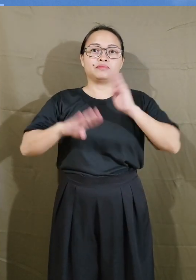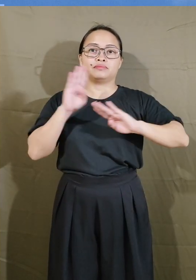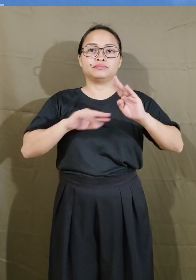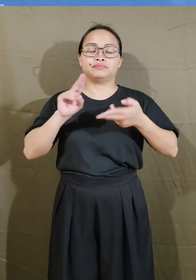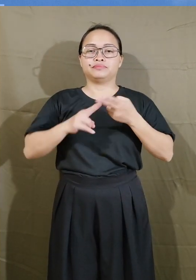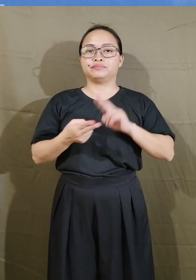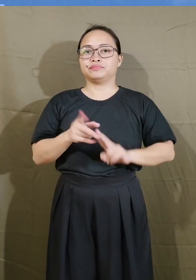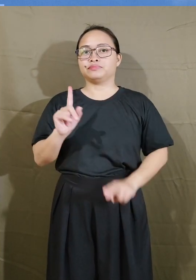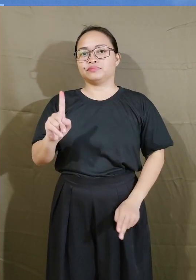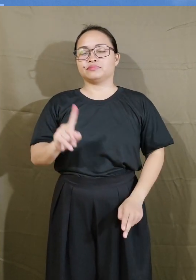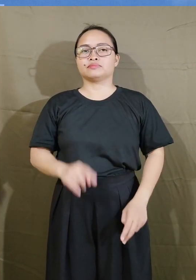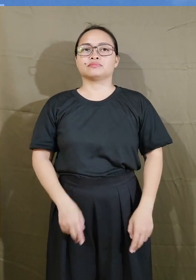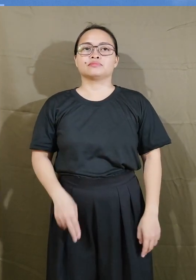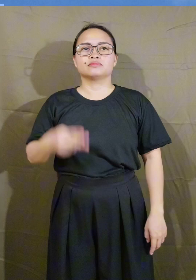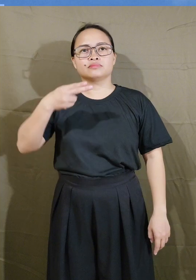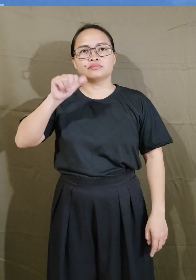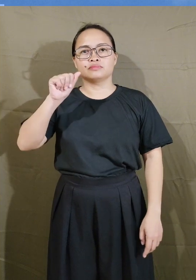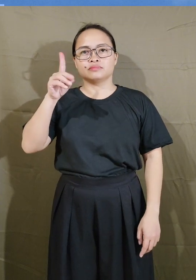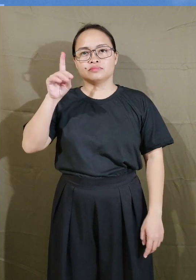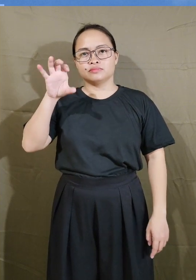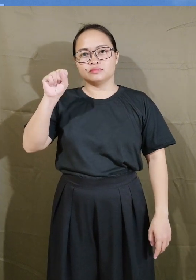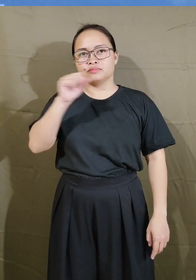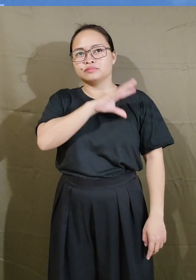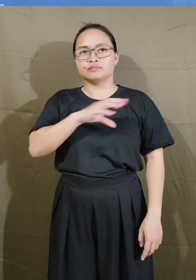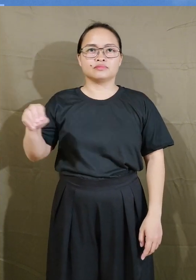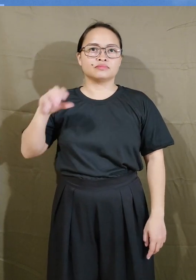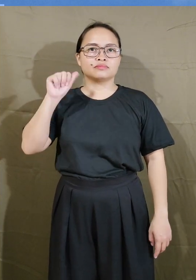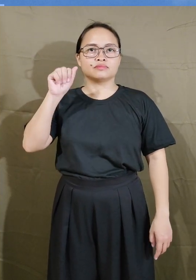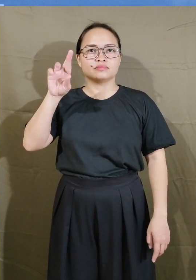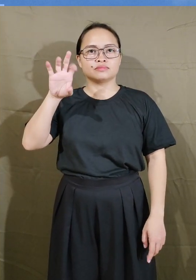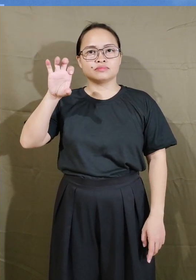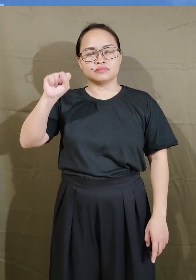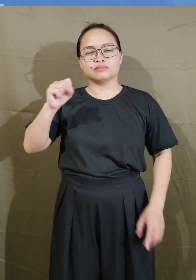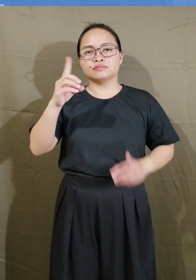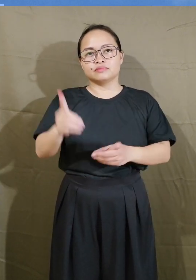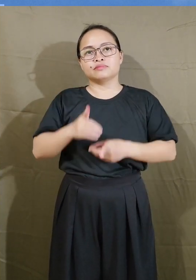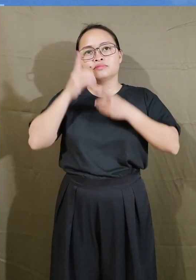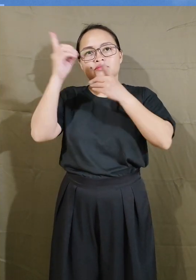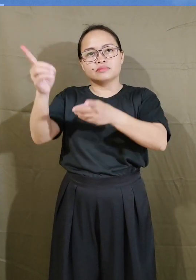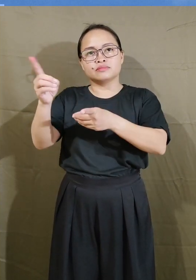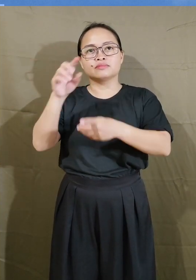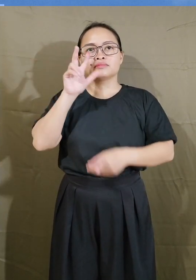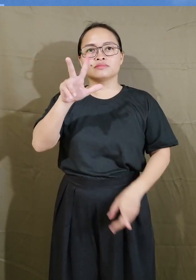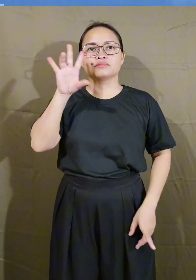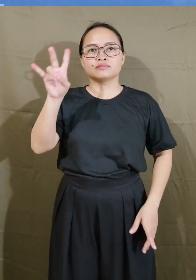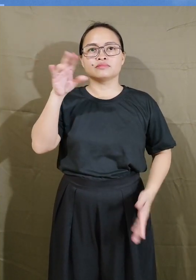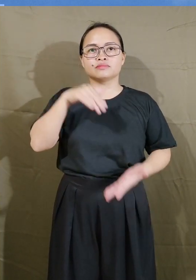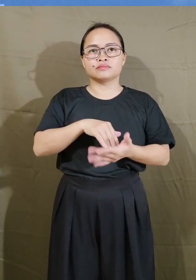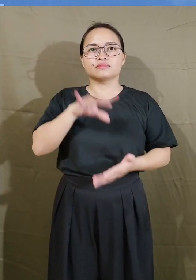Problem number 1. Hades and Aries donated